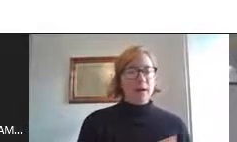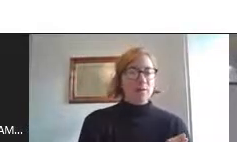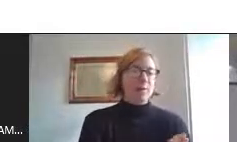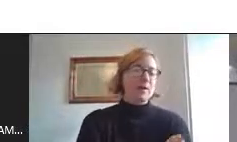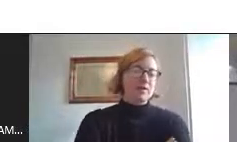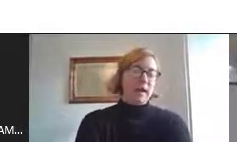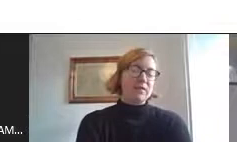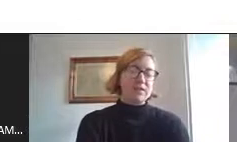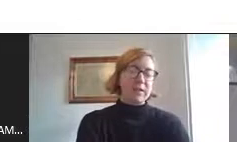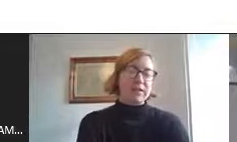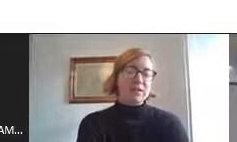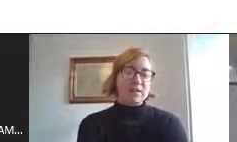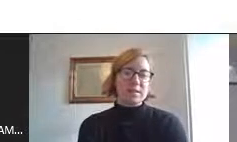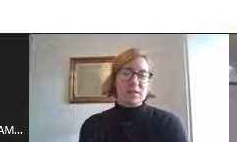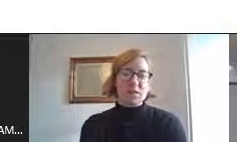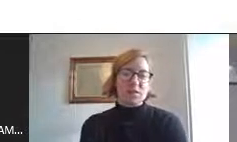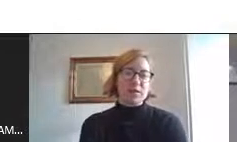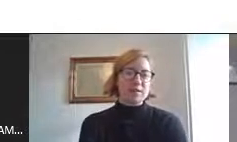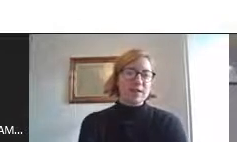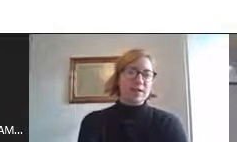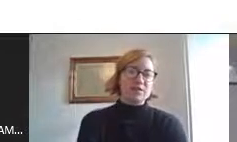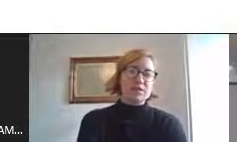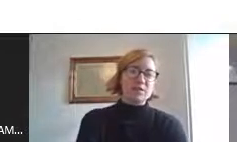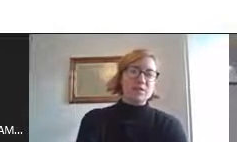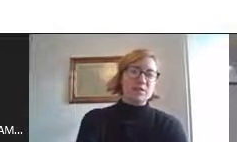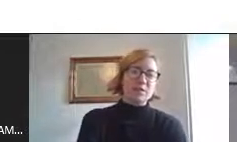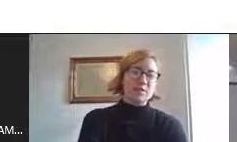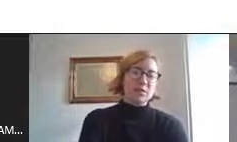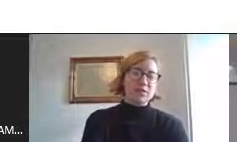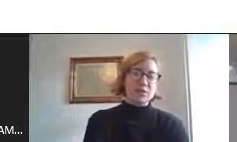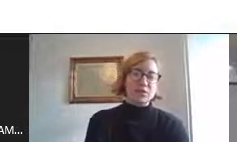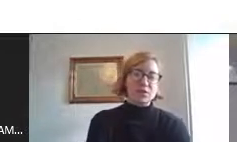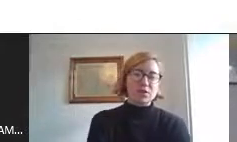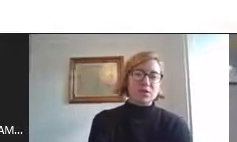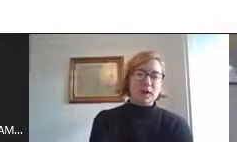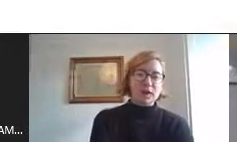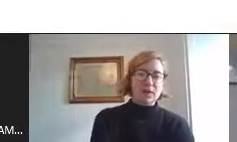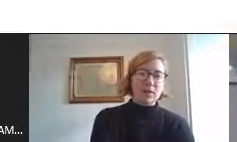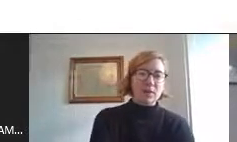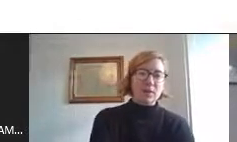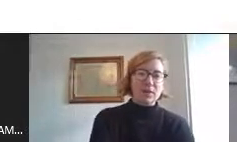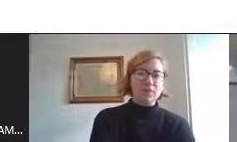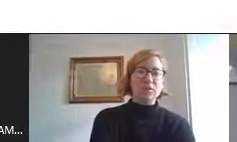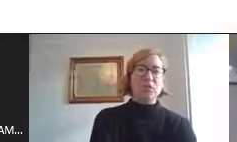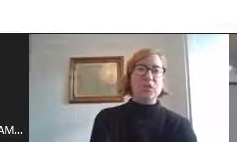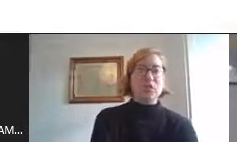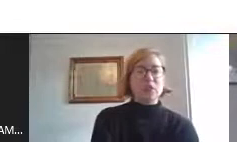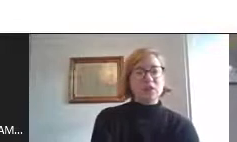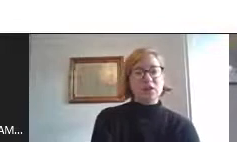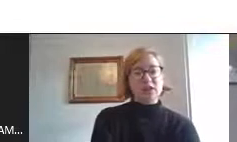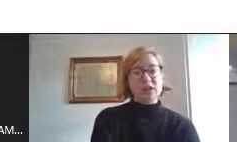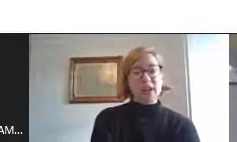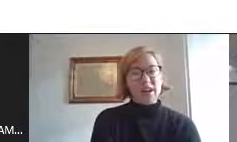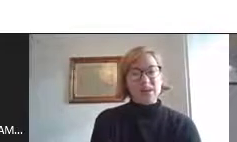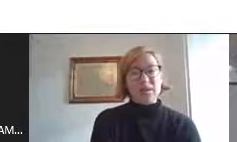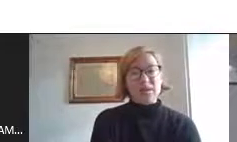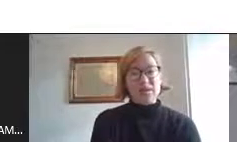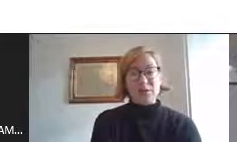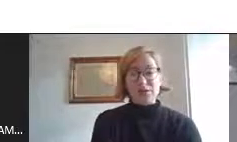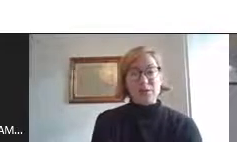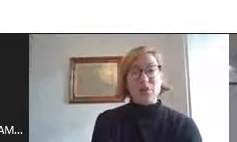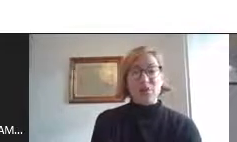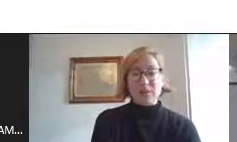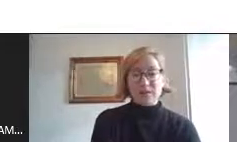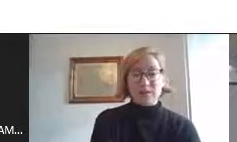So to have a diagnosis of selective mutism, it's got to affect the child's